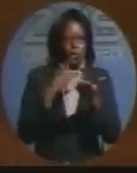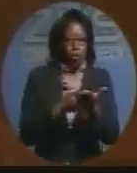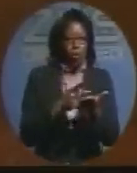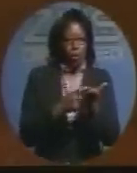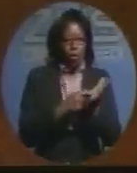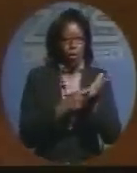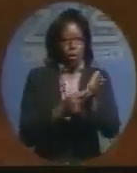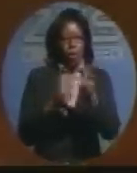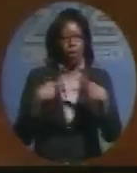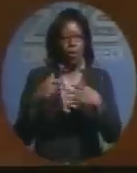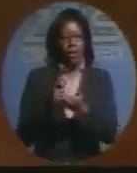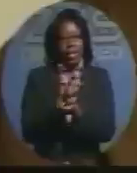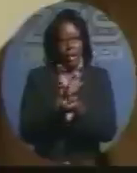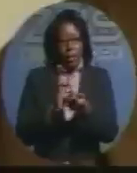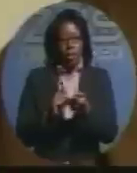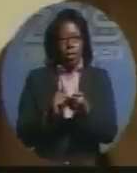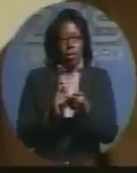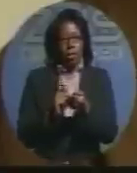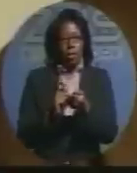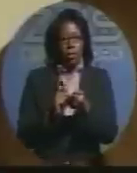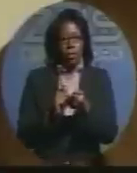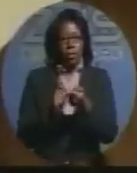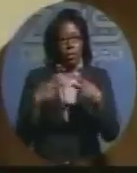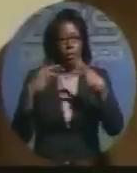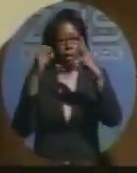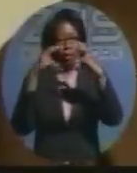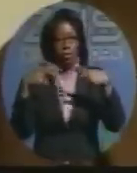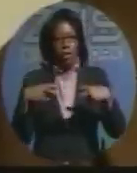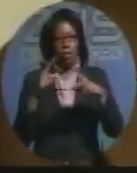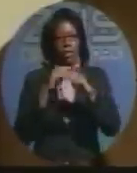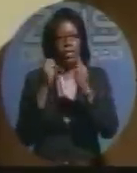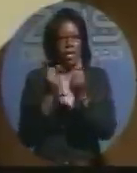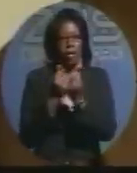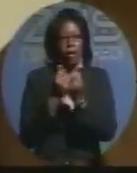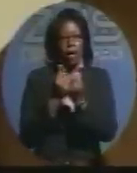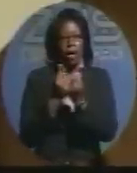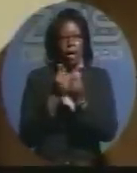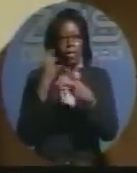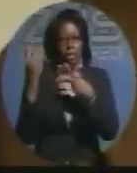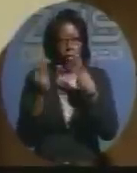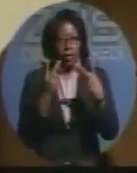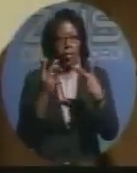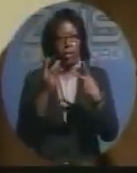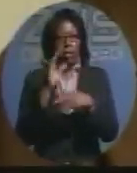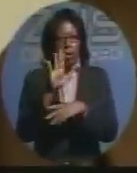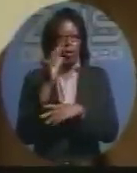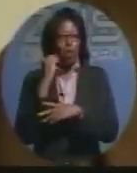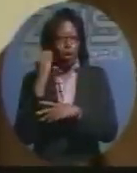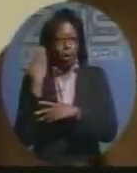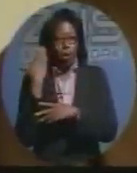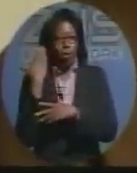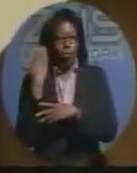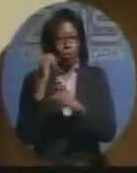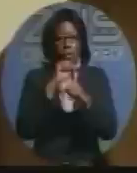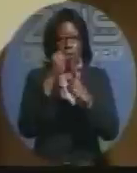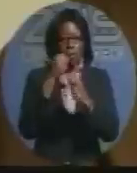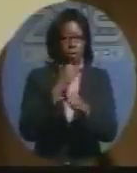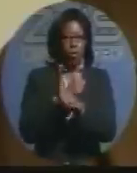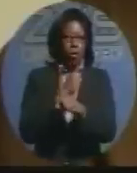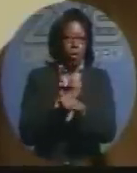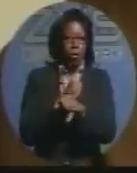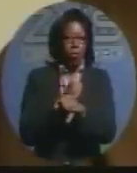damages. More than likely, an assessment team has visited the homes, that either social